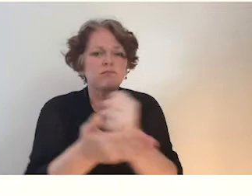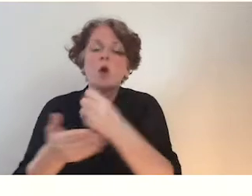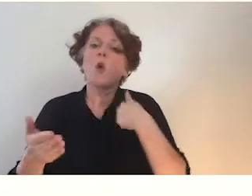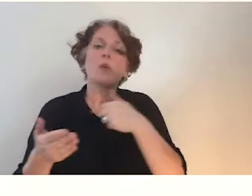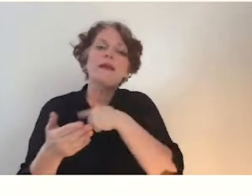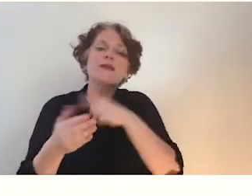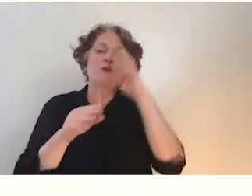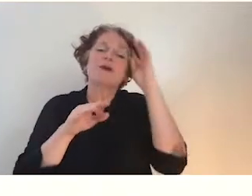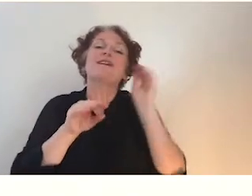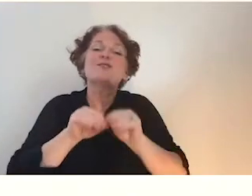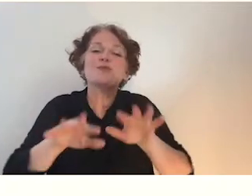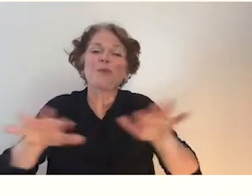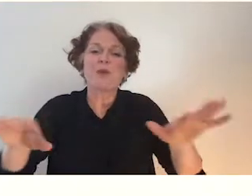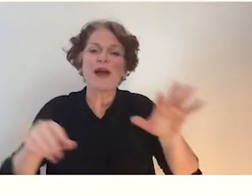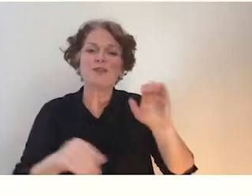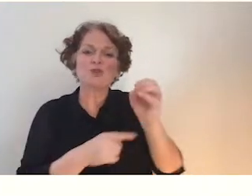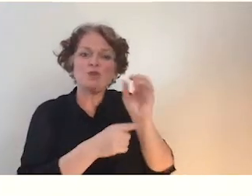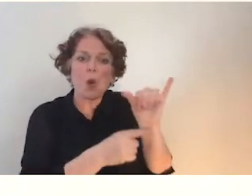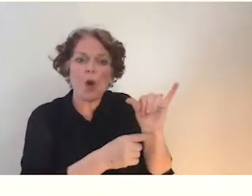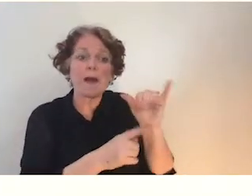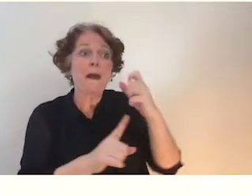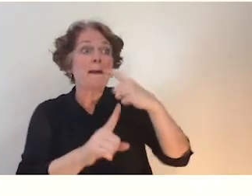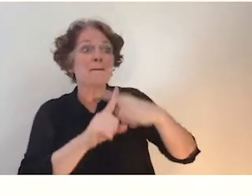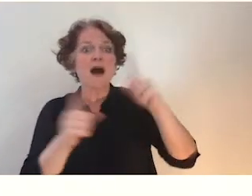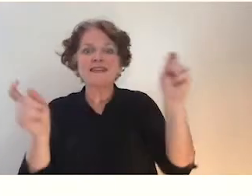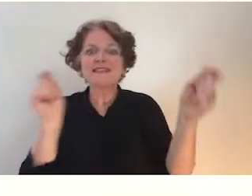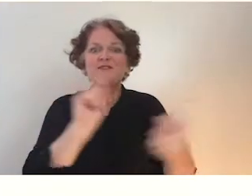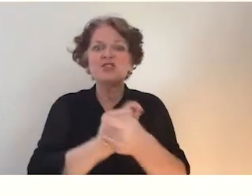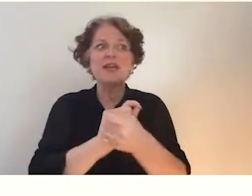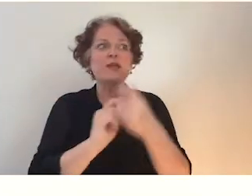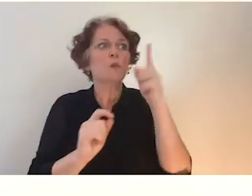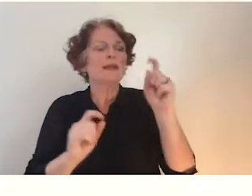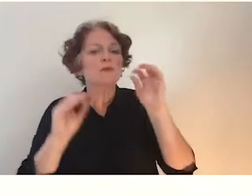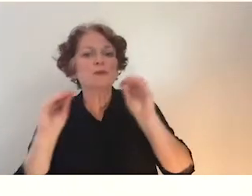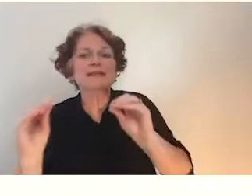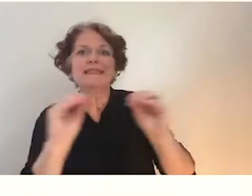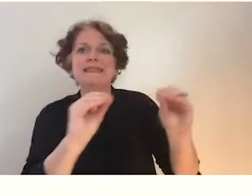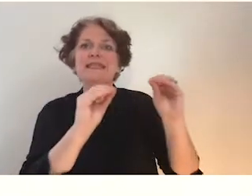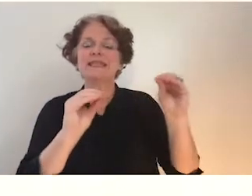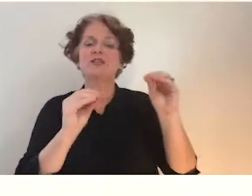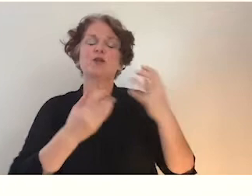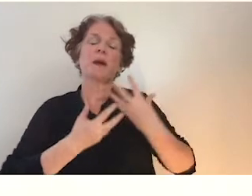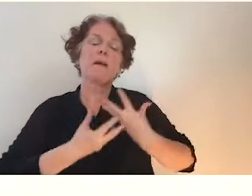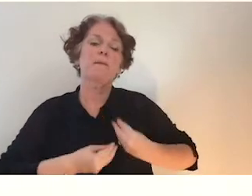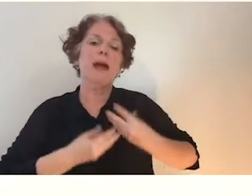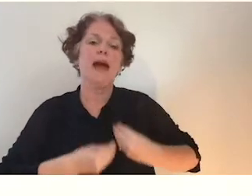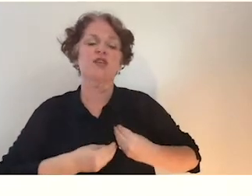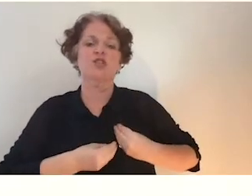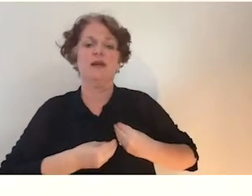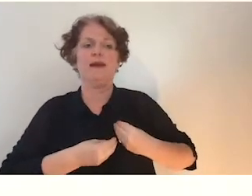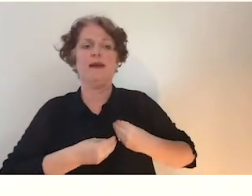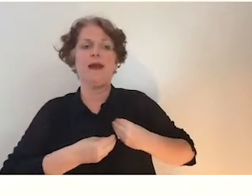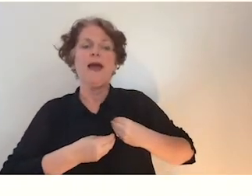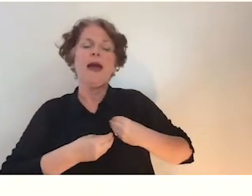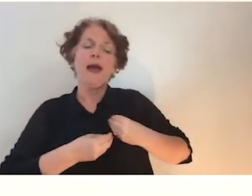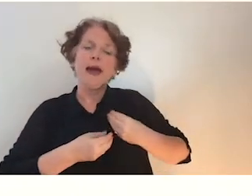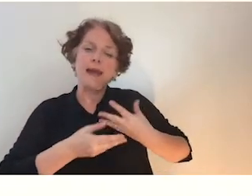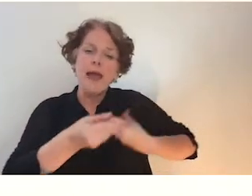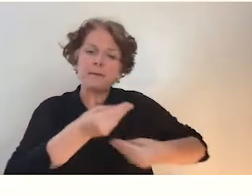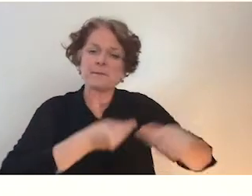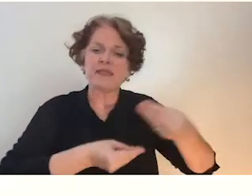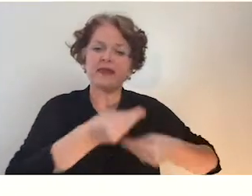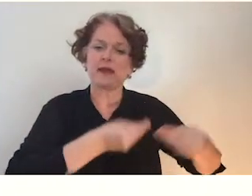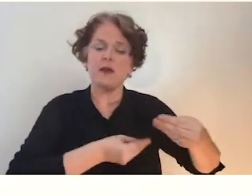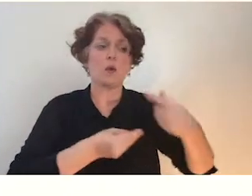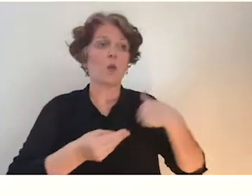joy, to inciting positive change, and to teaching compassion and empathy deepens. And it is up to us to find